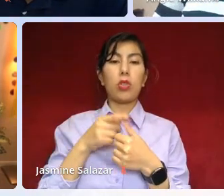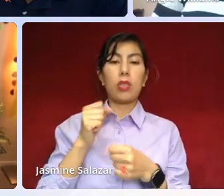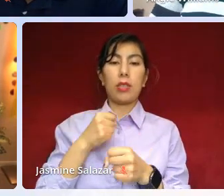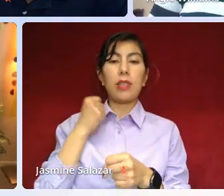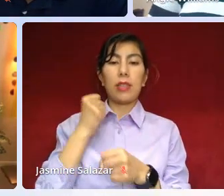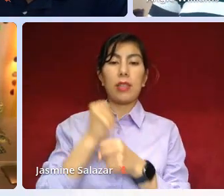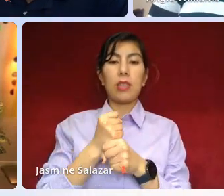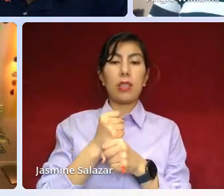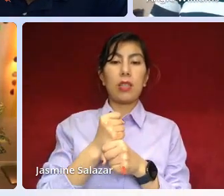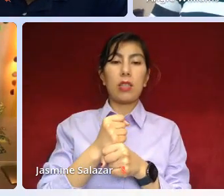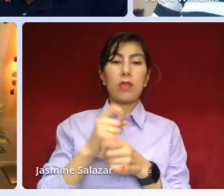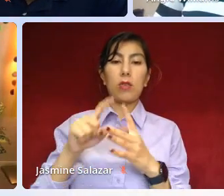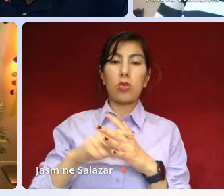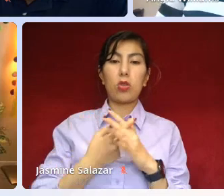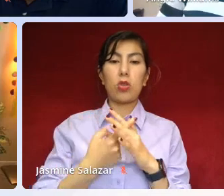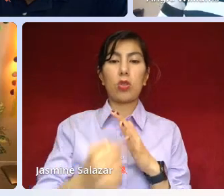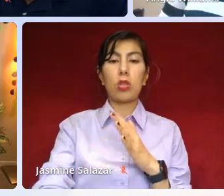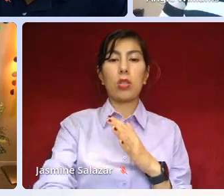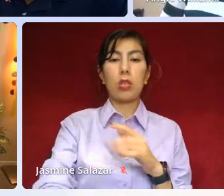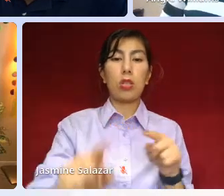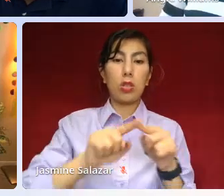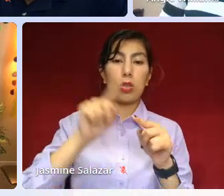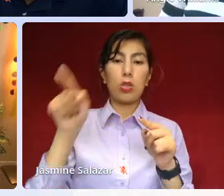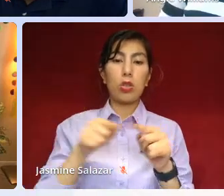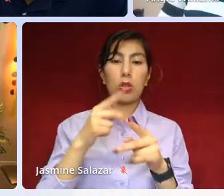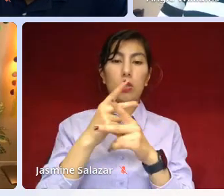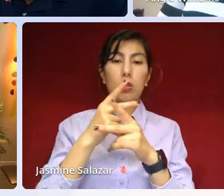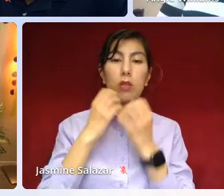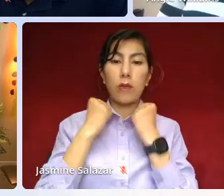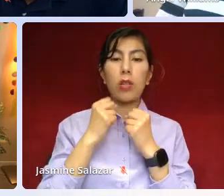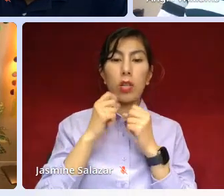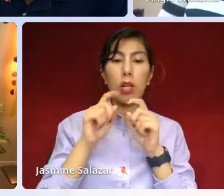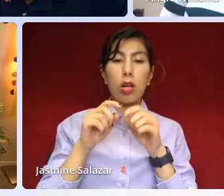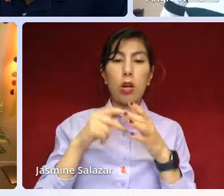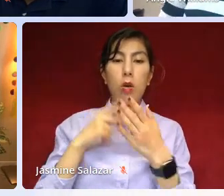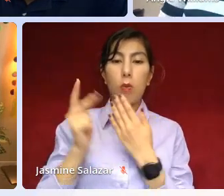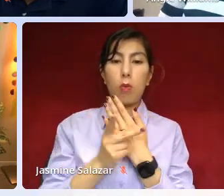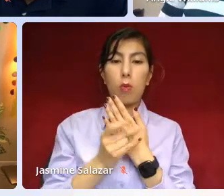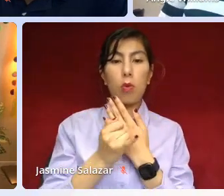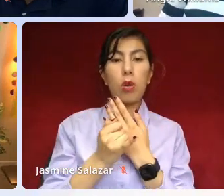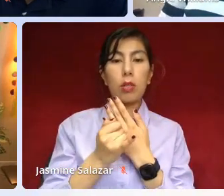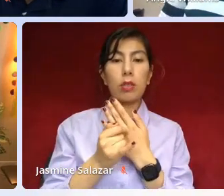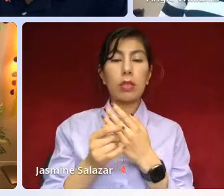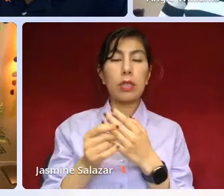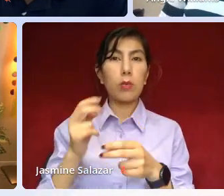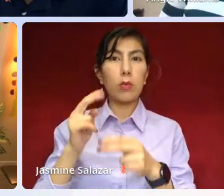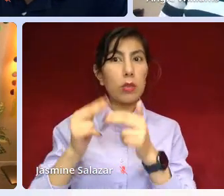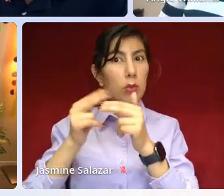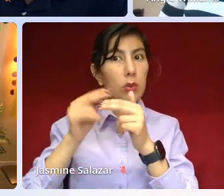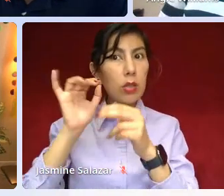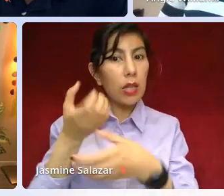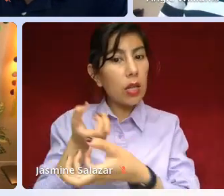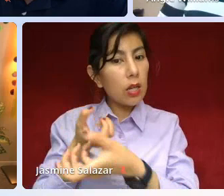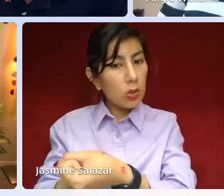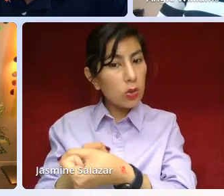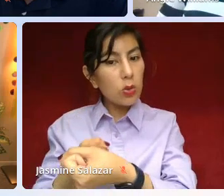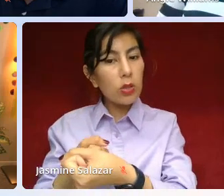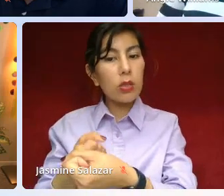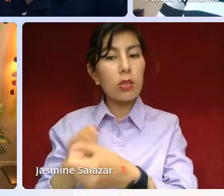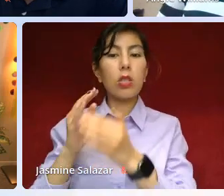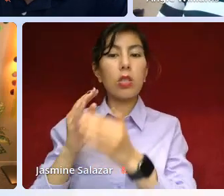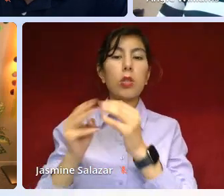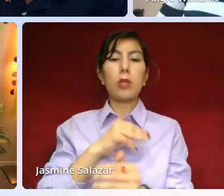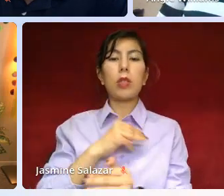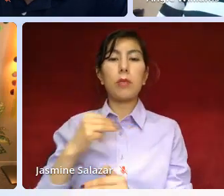of starting the Circles of Care project was building that trust. Community members